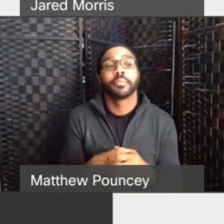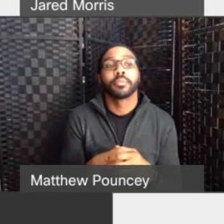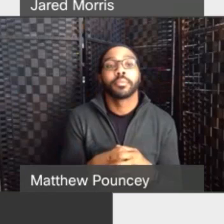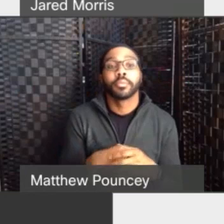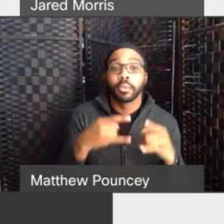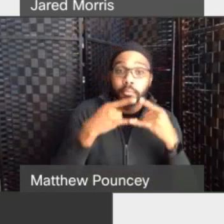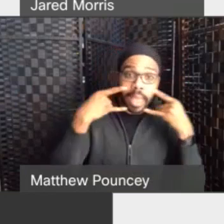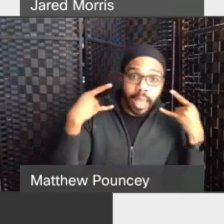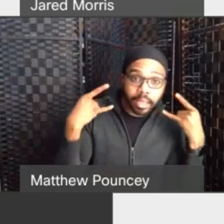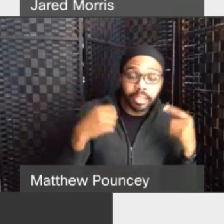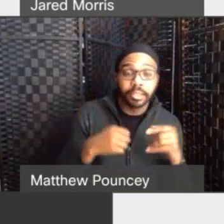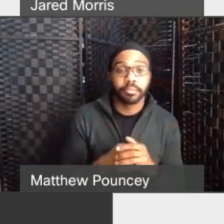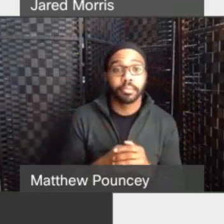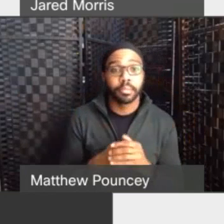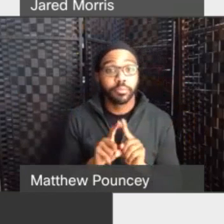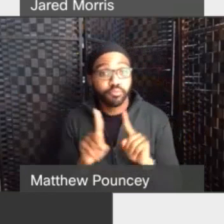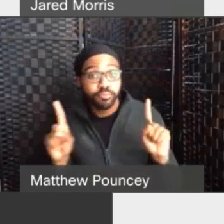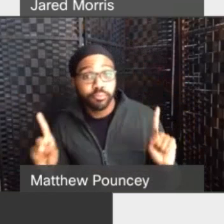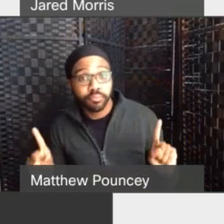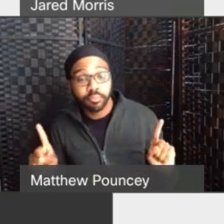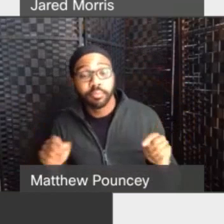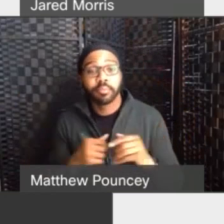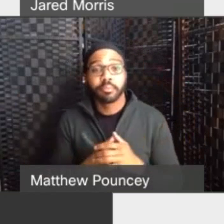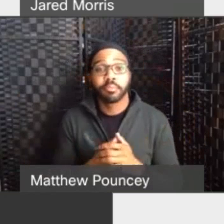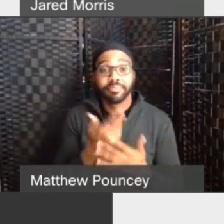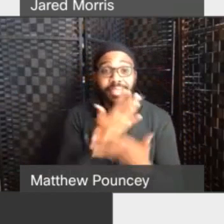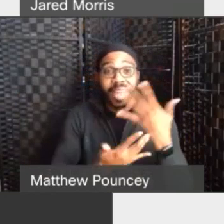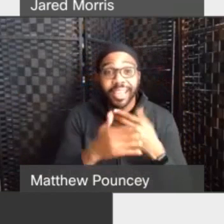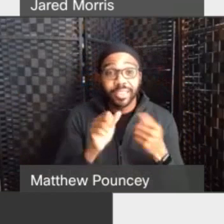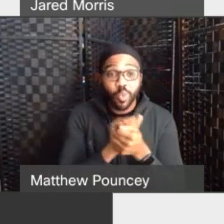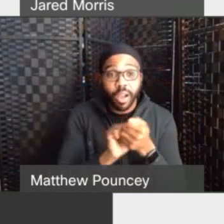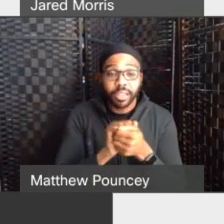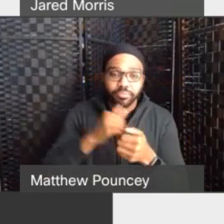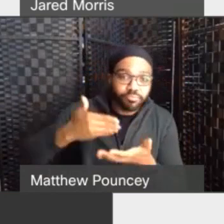masks, keeping social distance, washing hands